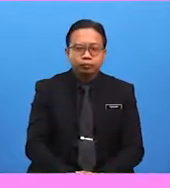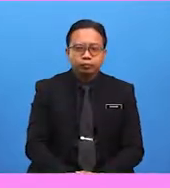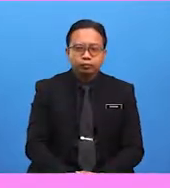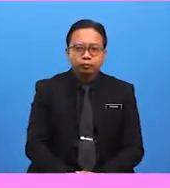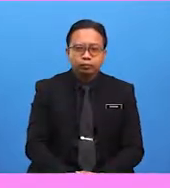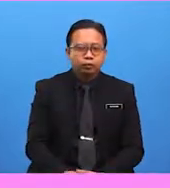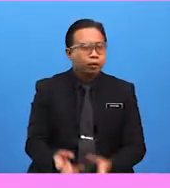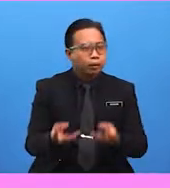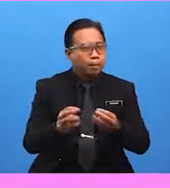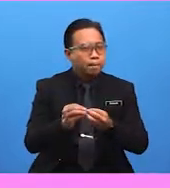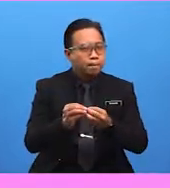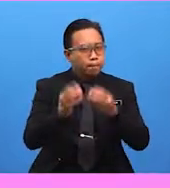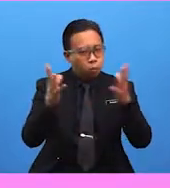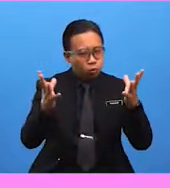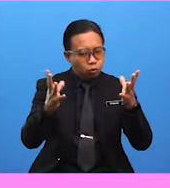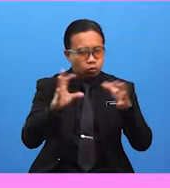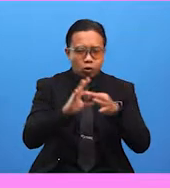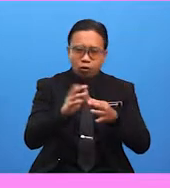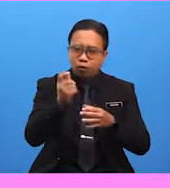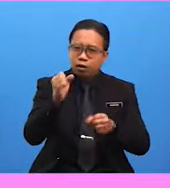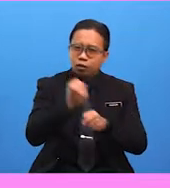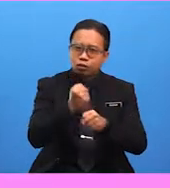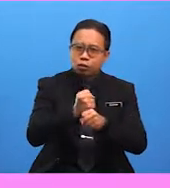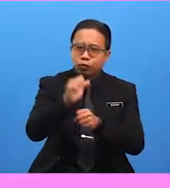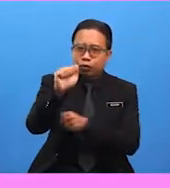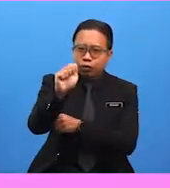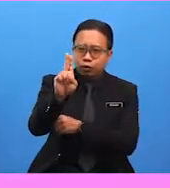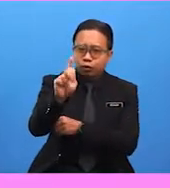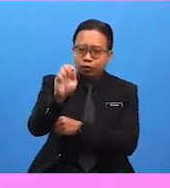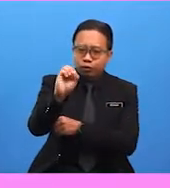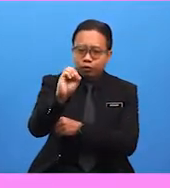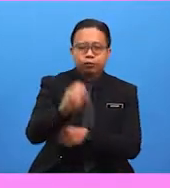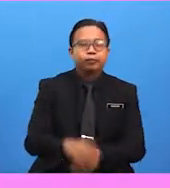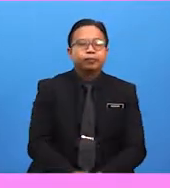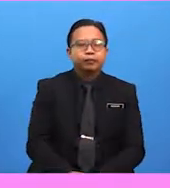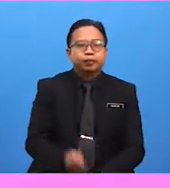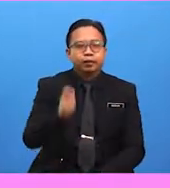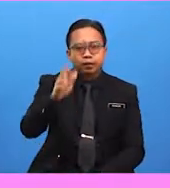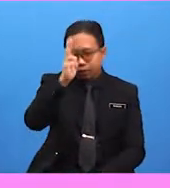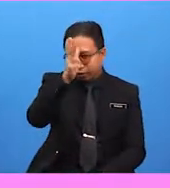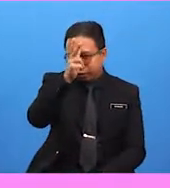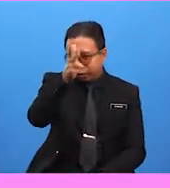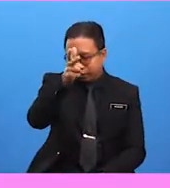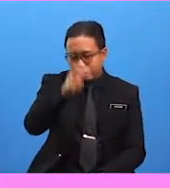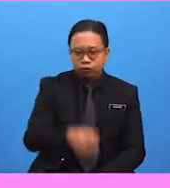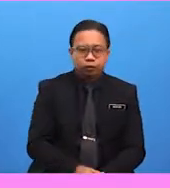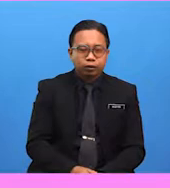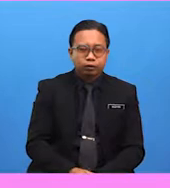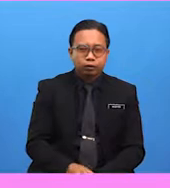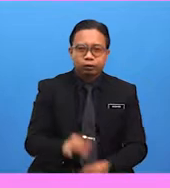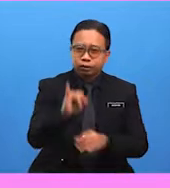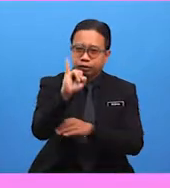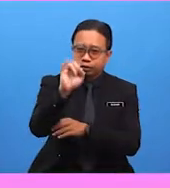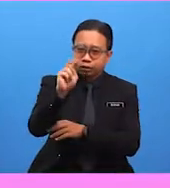As most of the jobs will be automated, the creative industry is